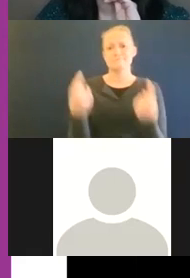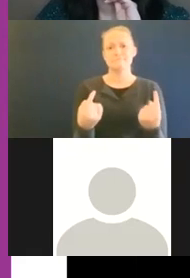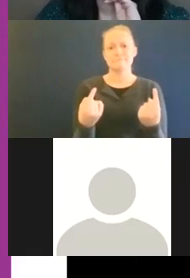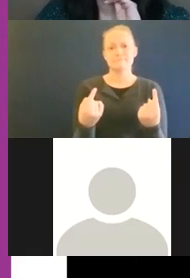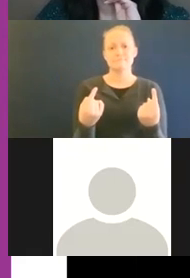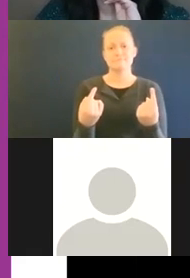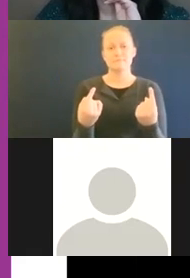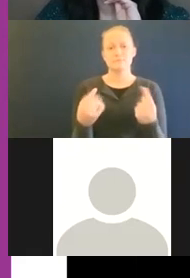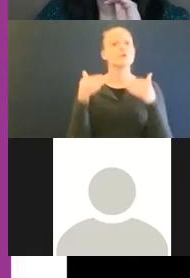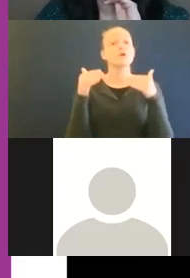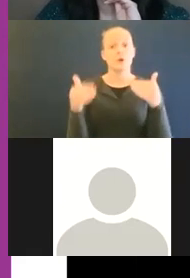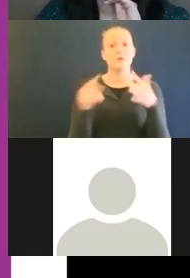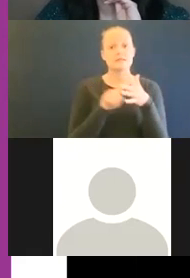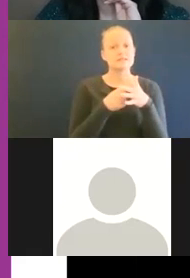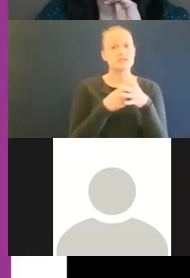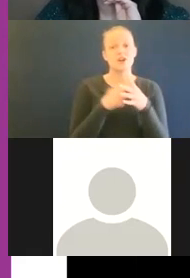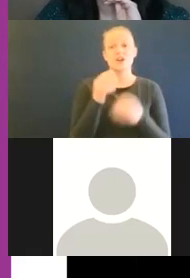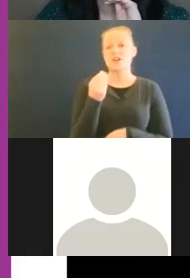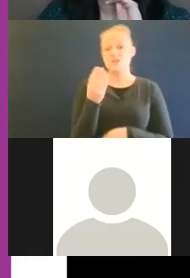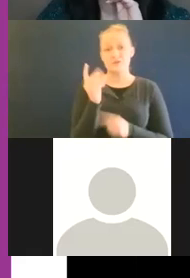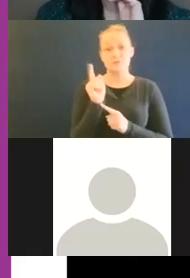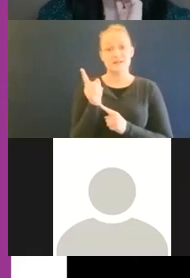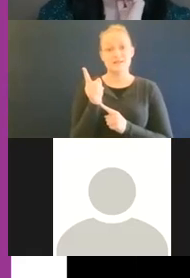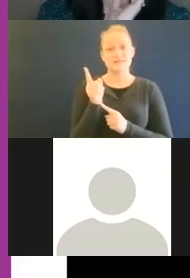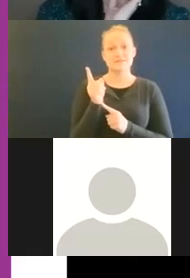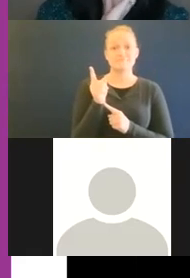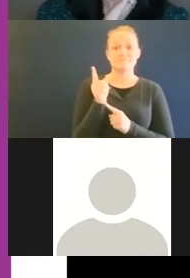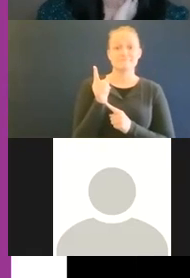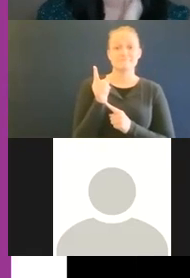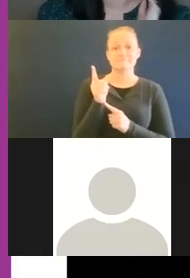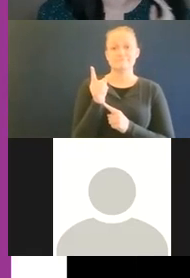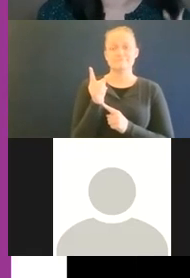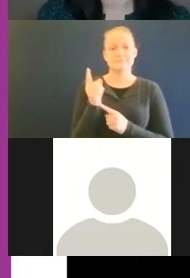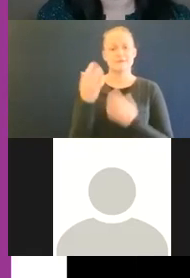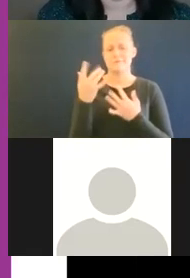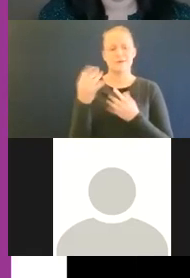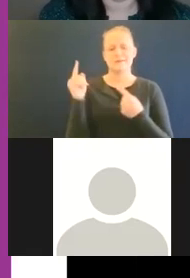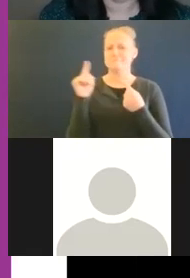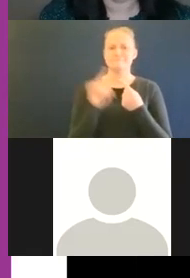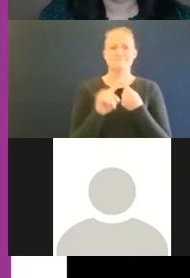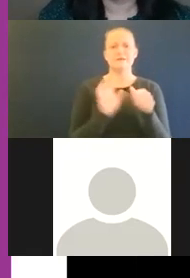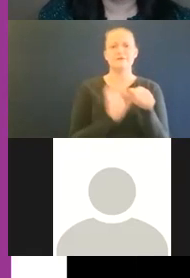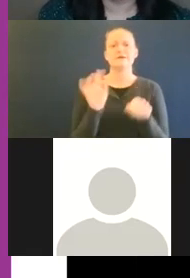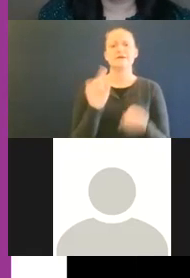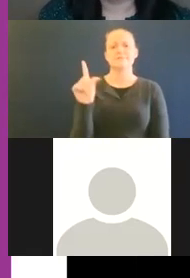We're going to get started in just a couple minutes, just right until about 8:20.